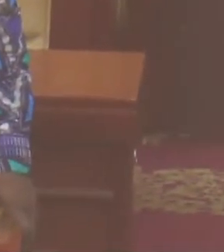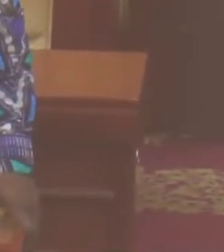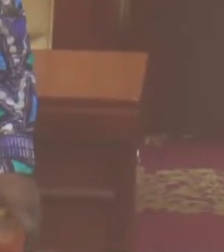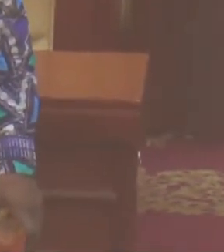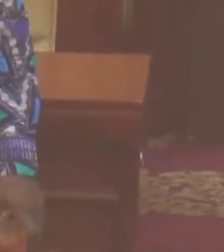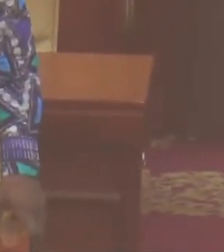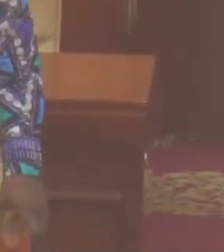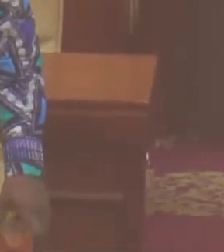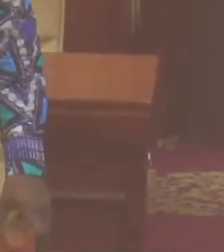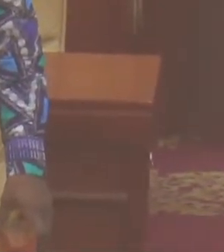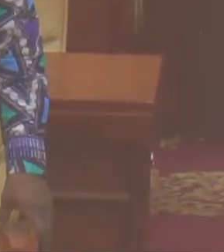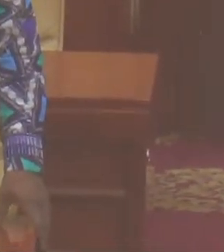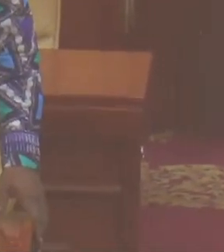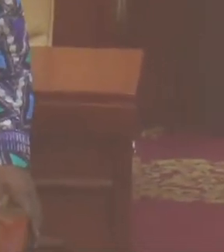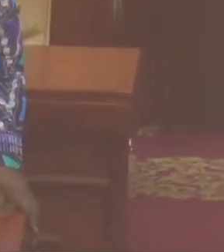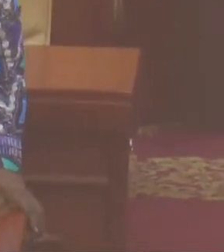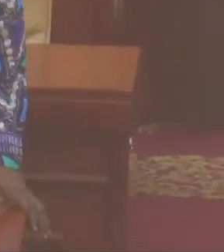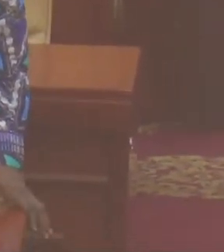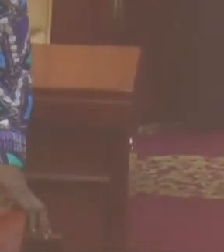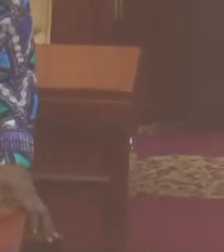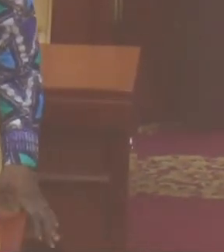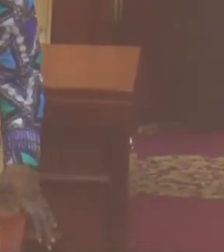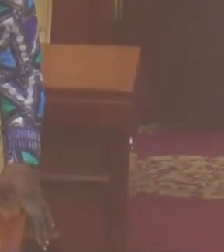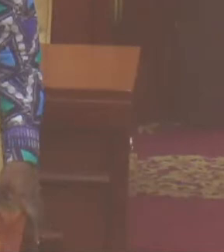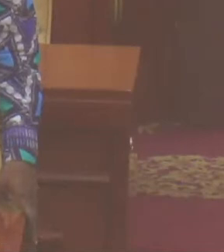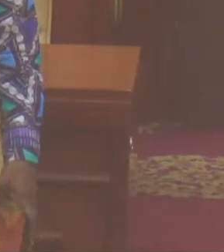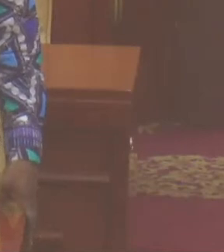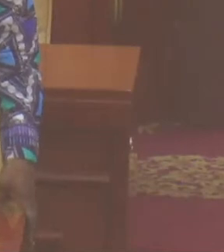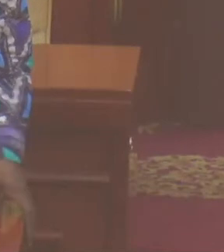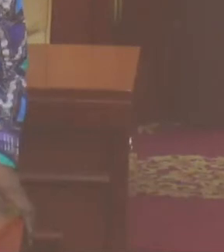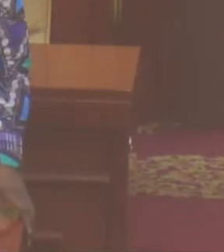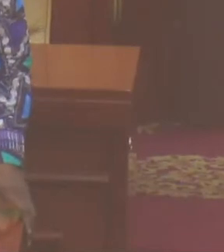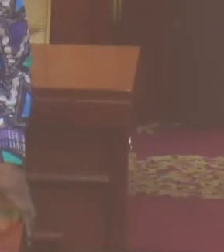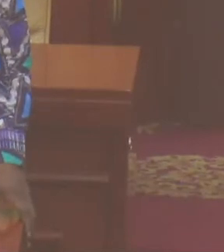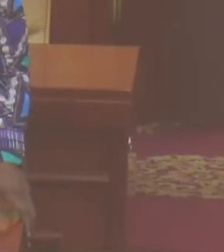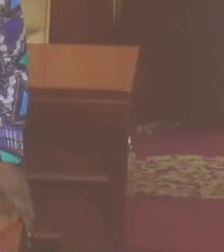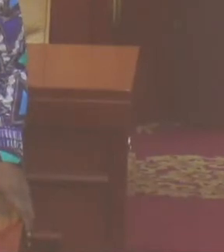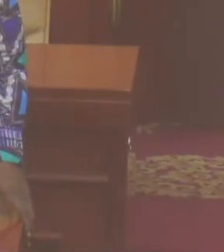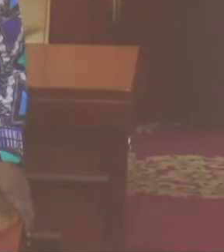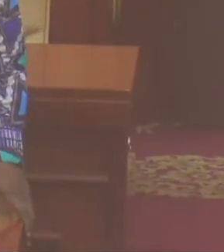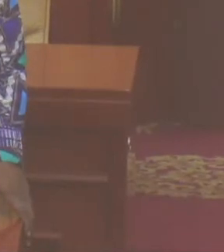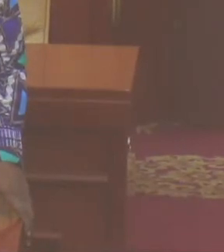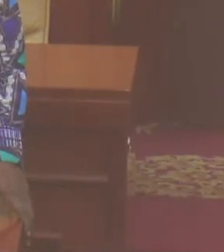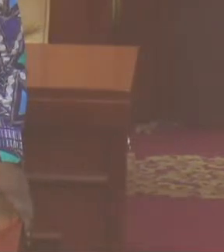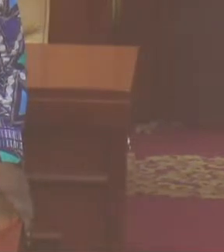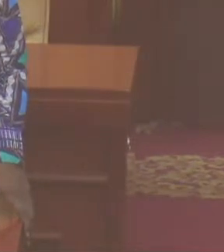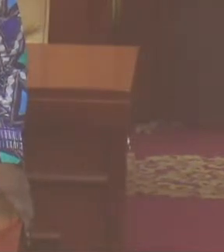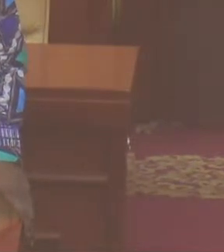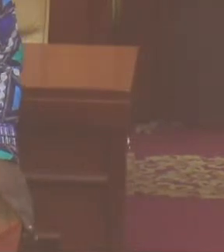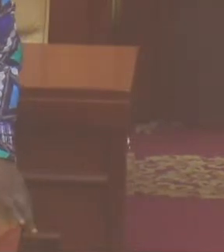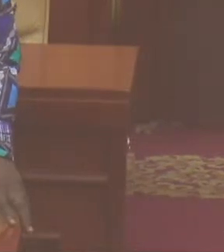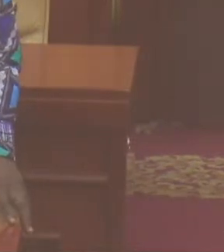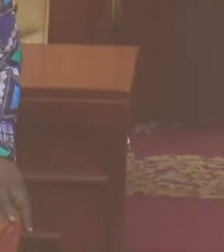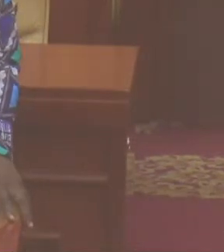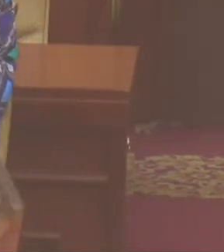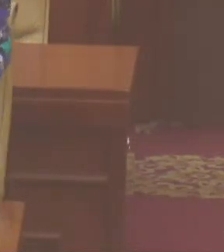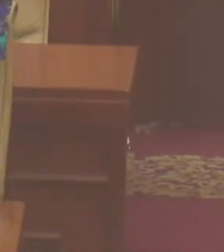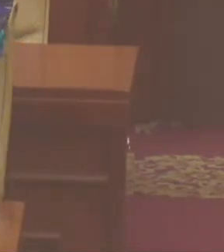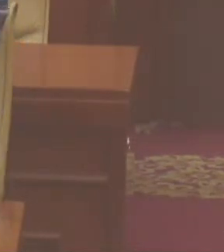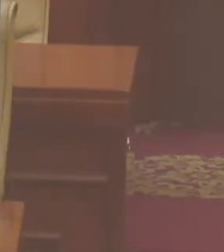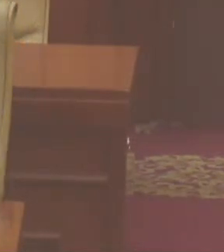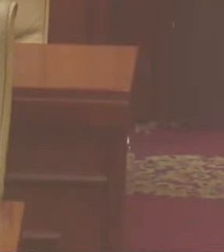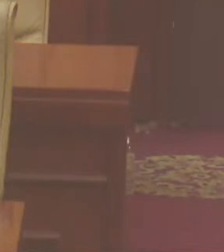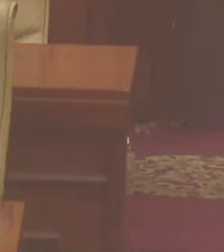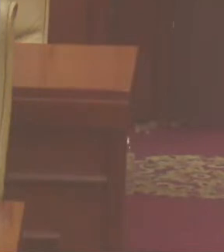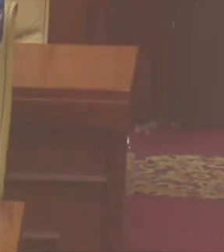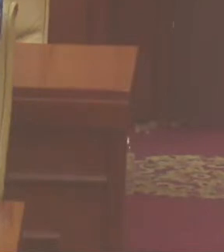and for which reason the contributions were made. So I think that it is still appropriate. We have the 1 hour break, then we